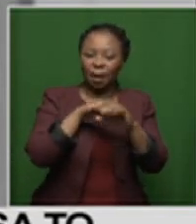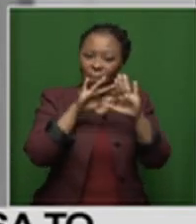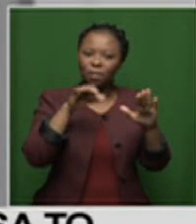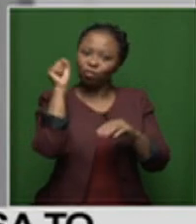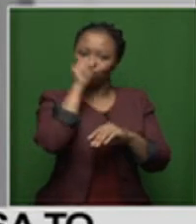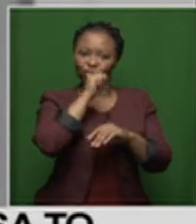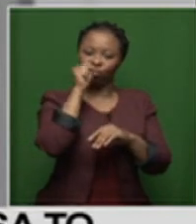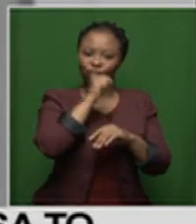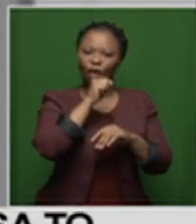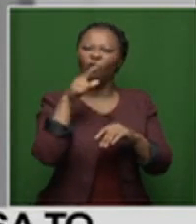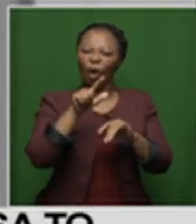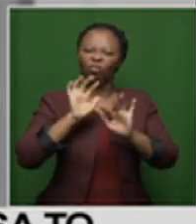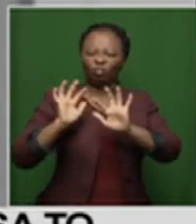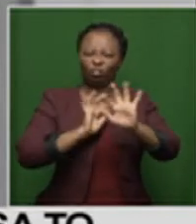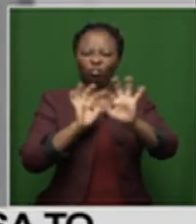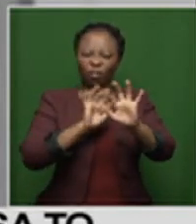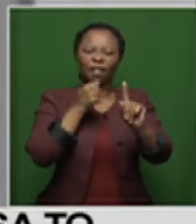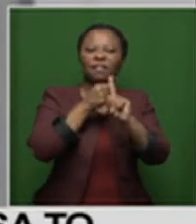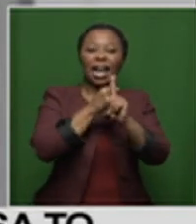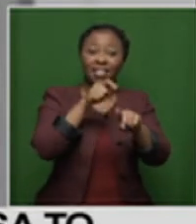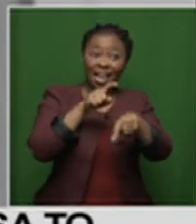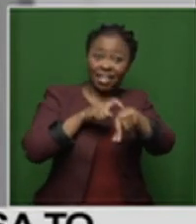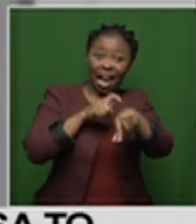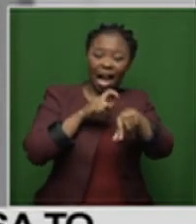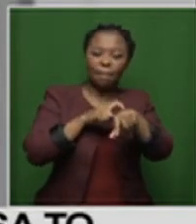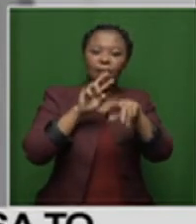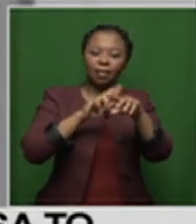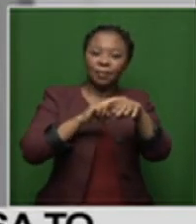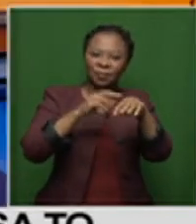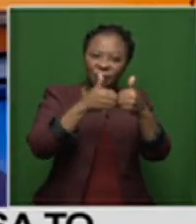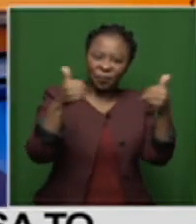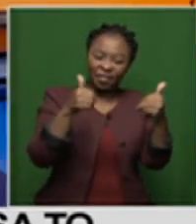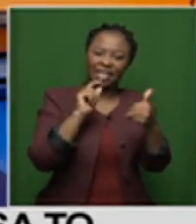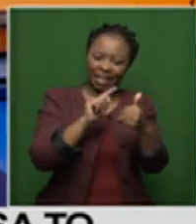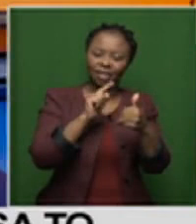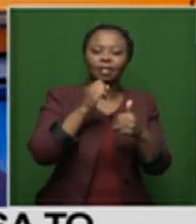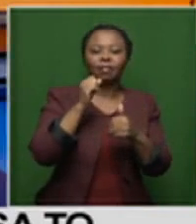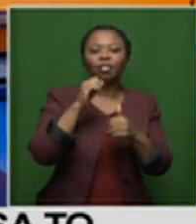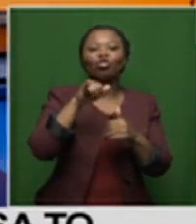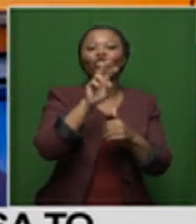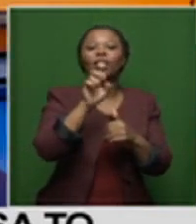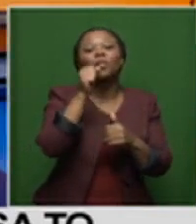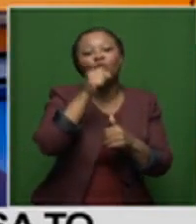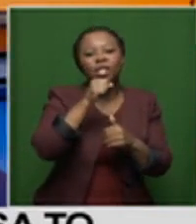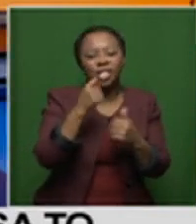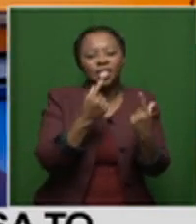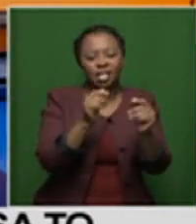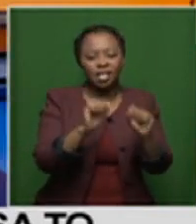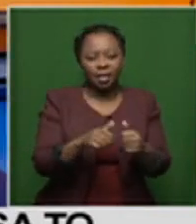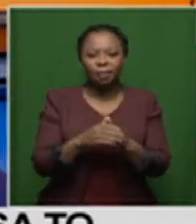forefront of fighting the apartheid regime at the time. So what are you looking forward to on Sunday?